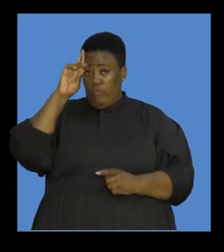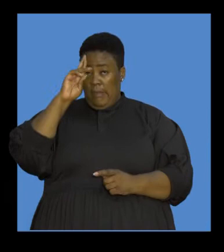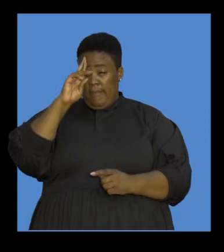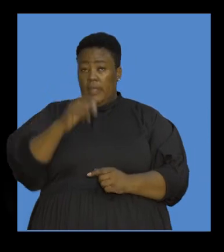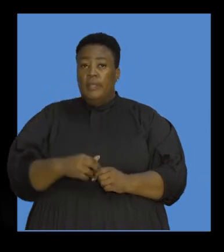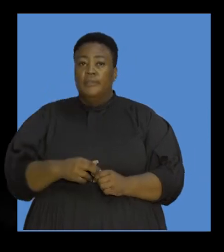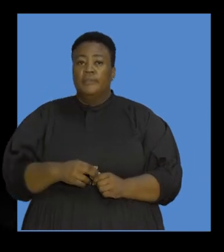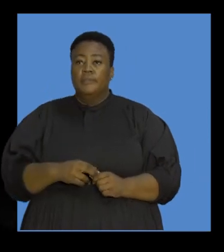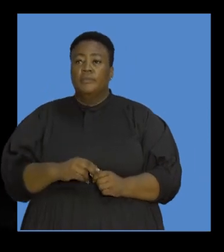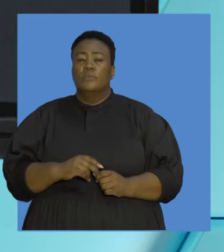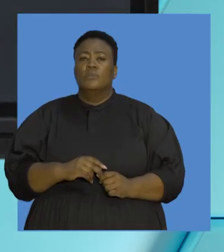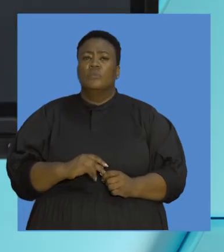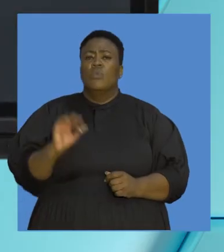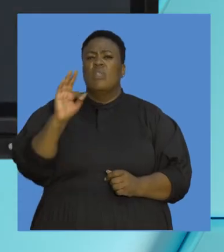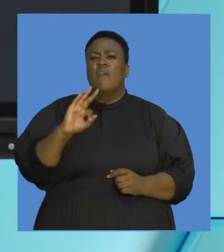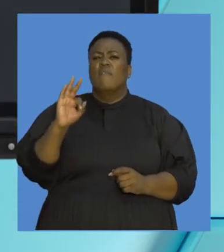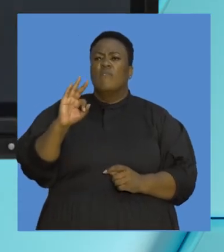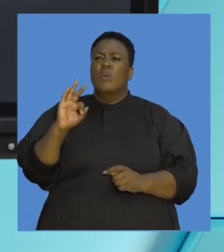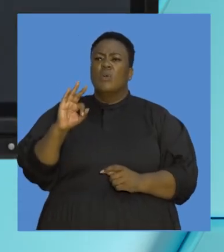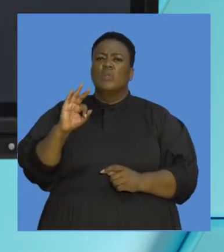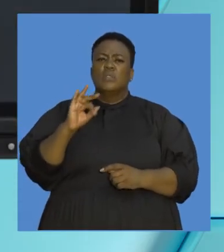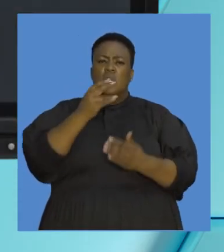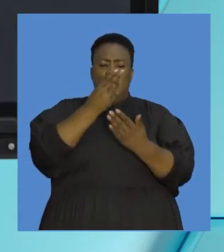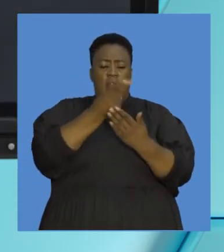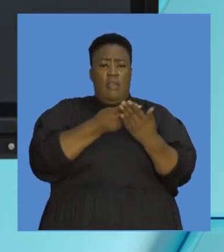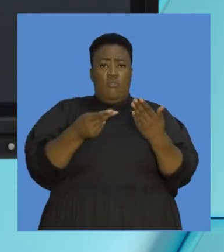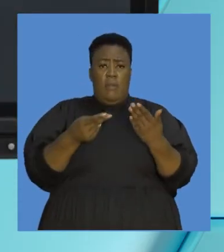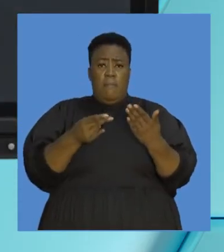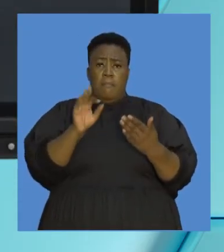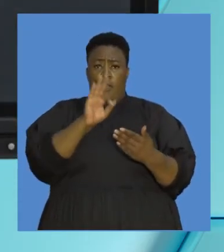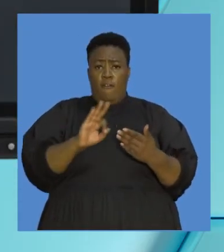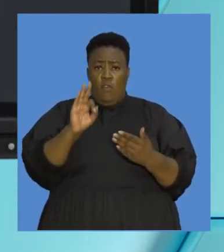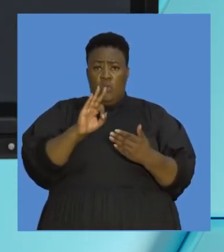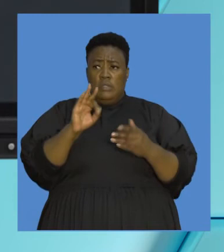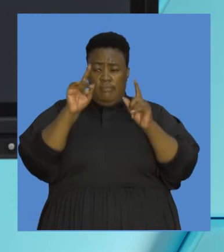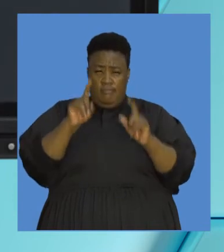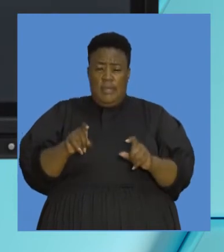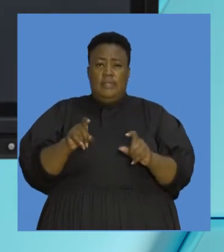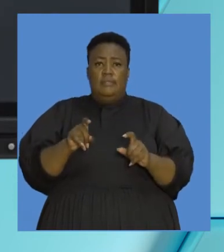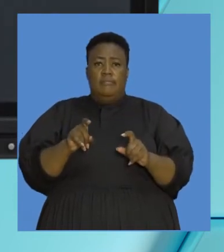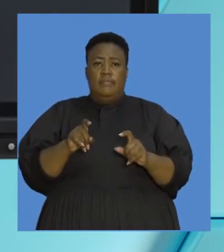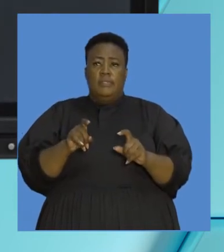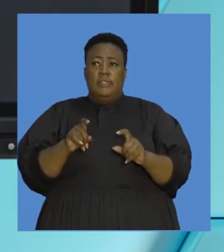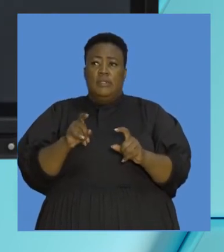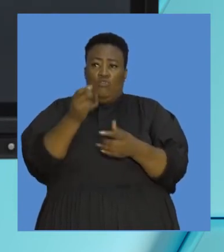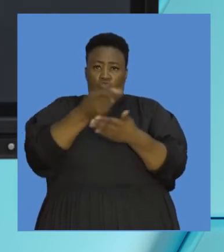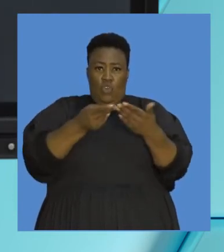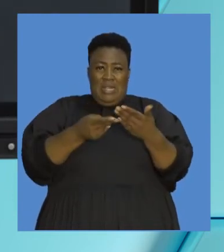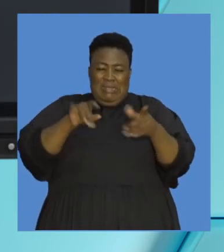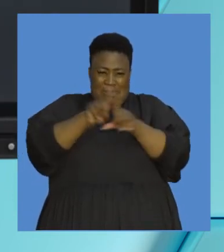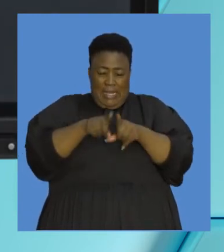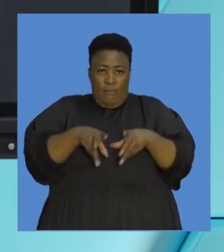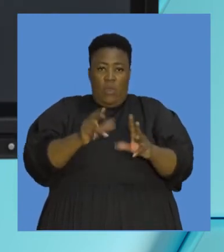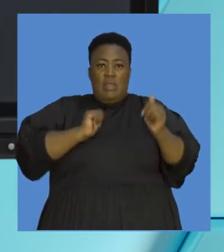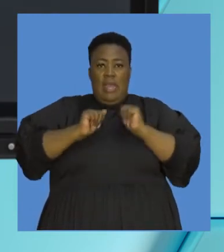Remember, with a force diagram, the forces must be drawn exactly as they act on the